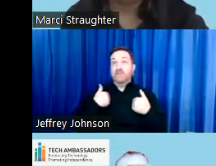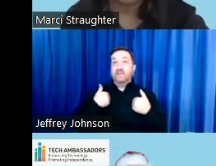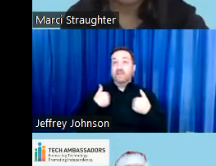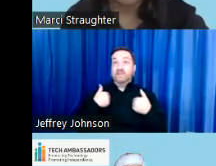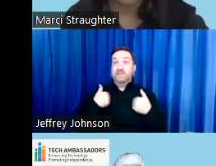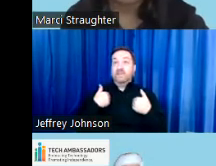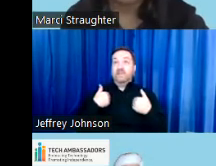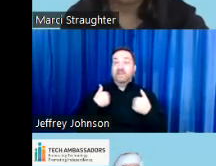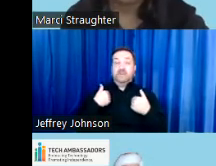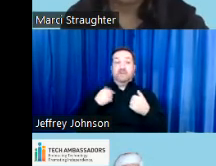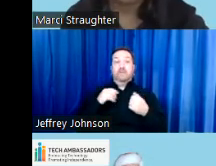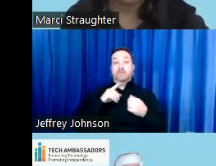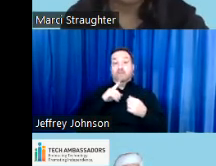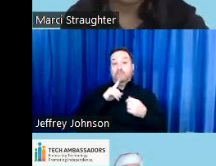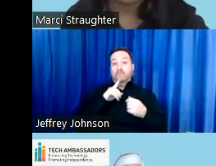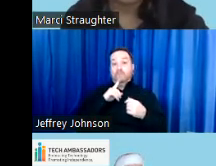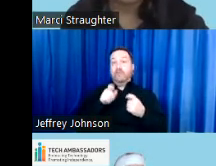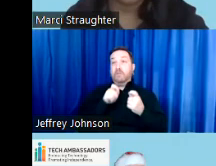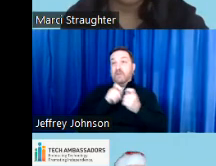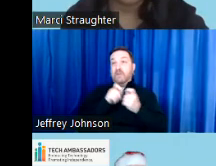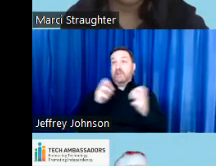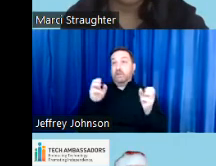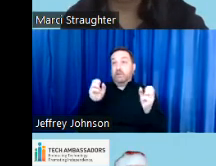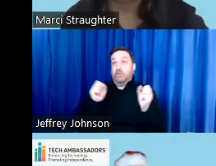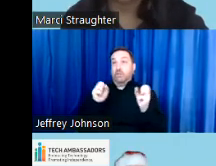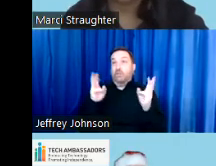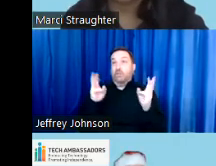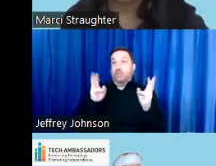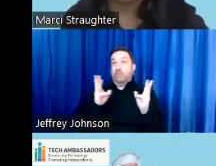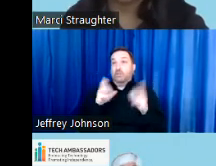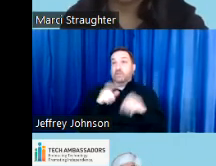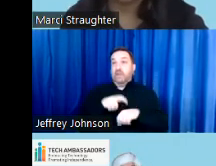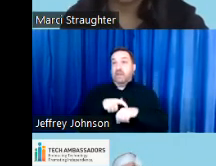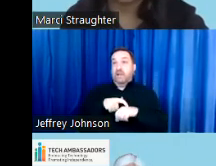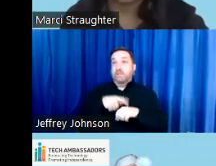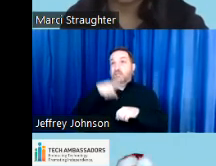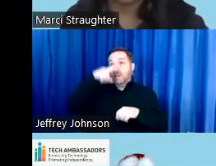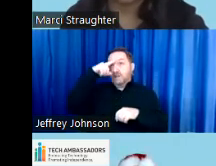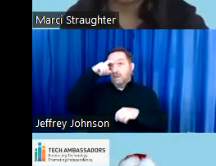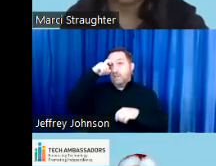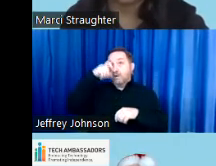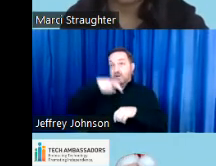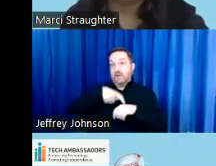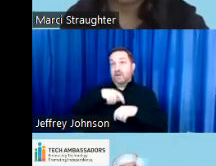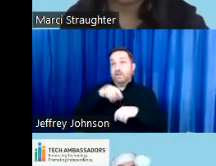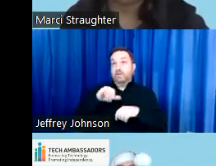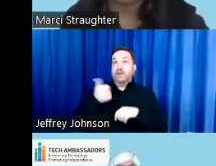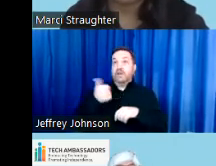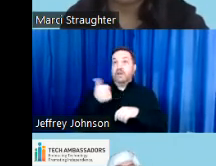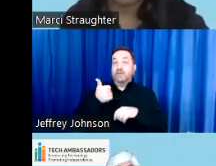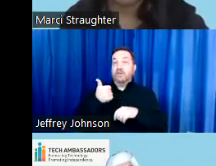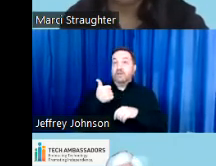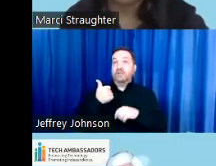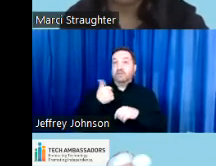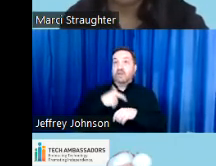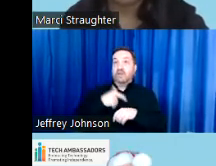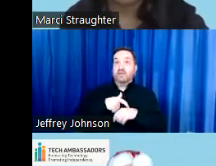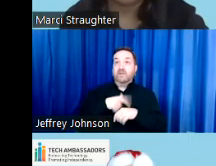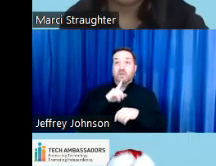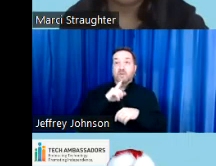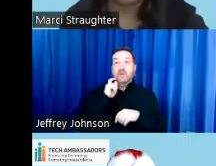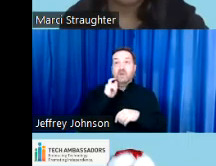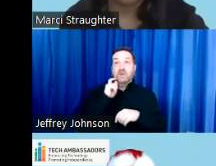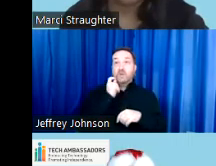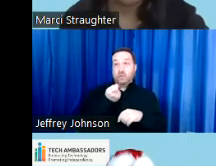at wintertime, in the summer, and other types. It's really cool.